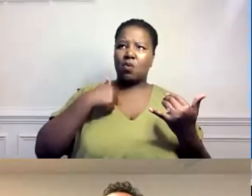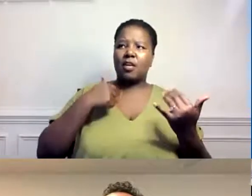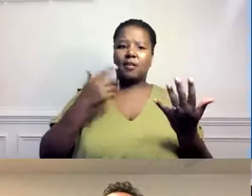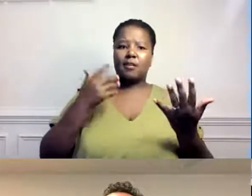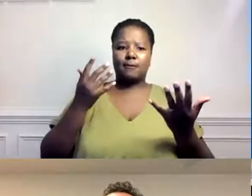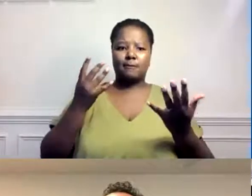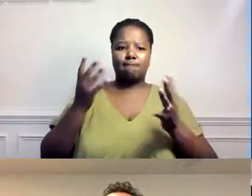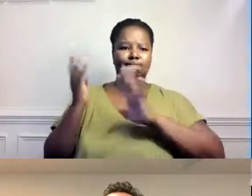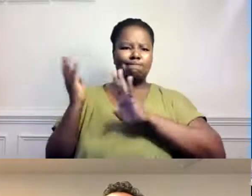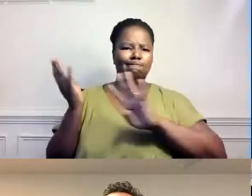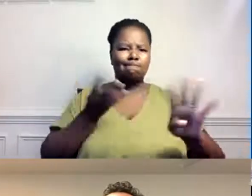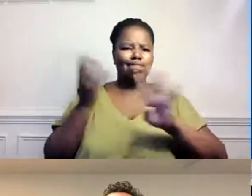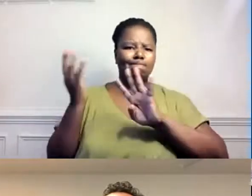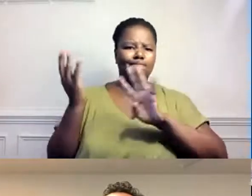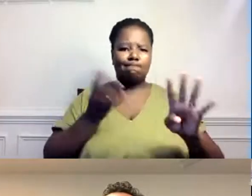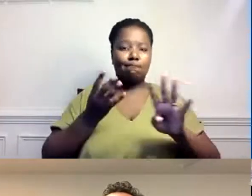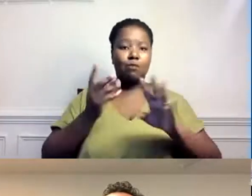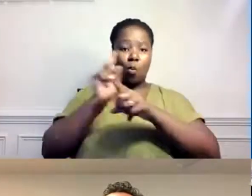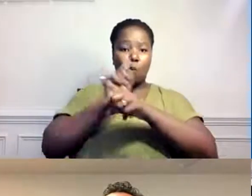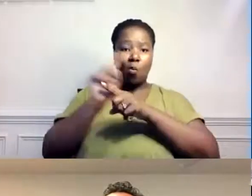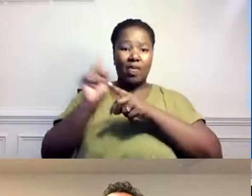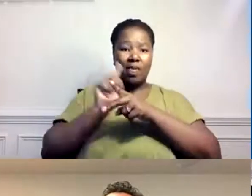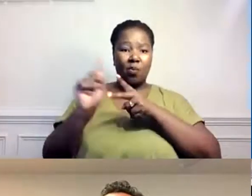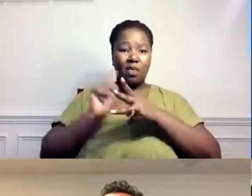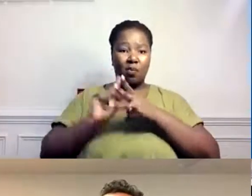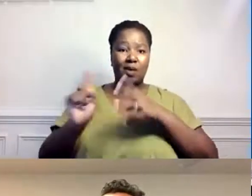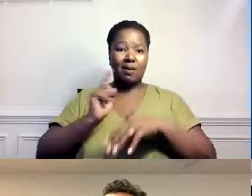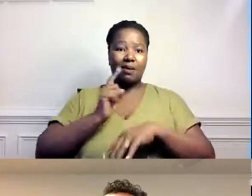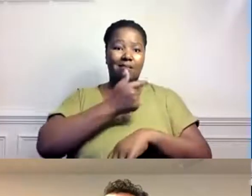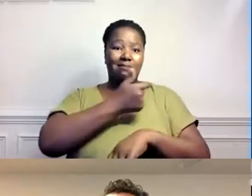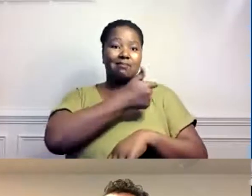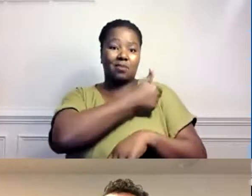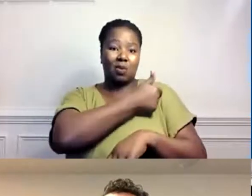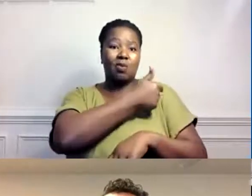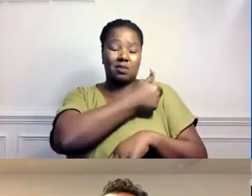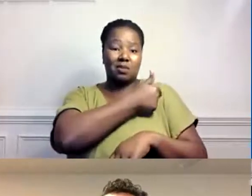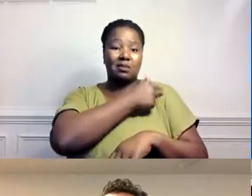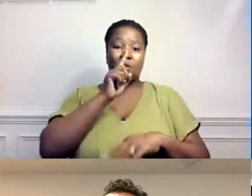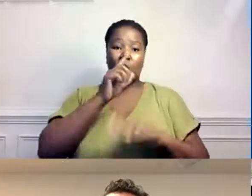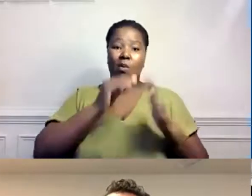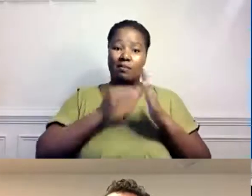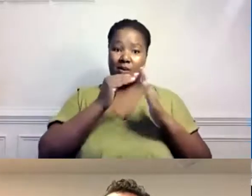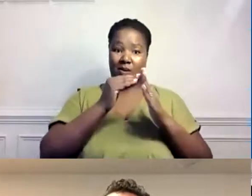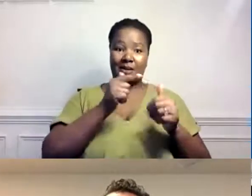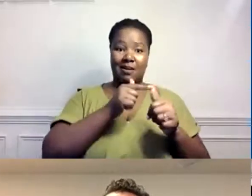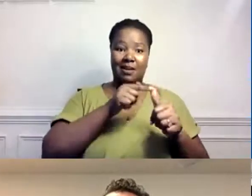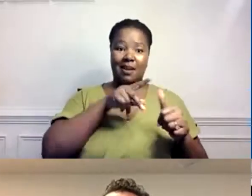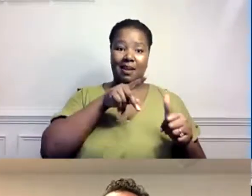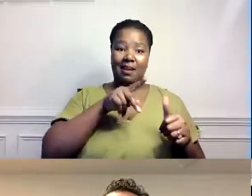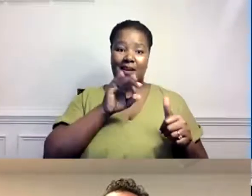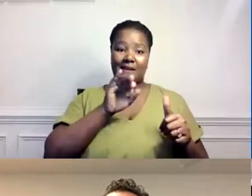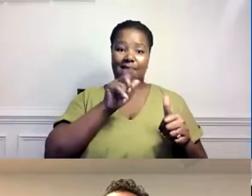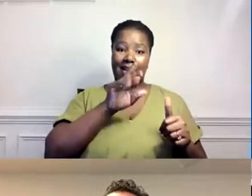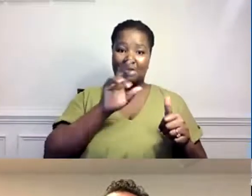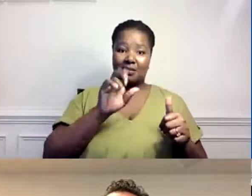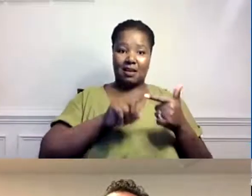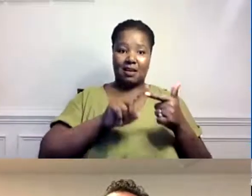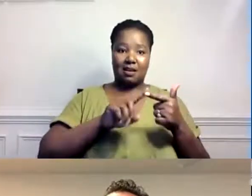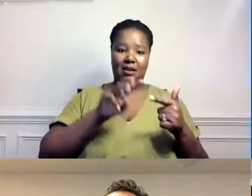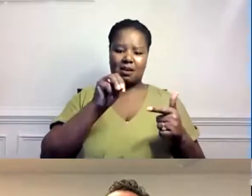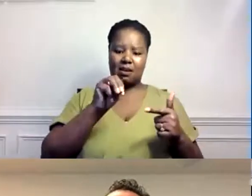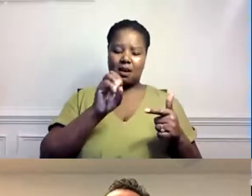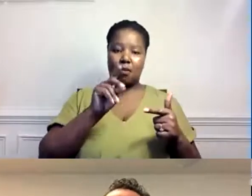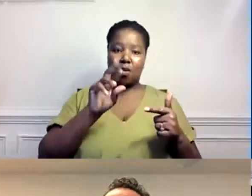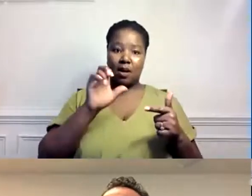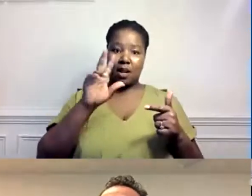first doses per week in California between Pfizer and Moderna. And opening up